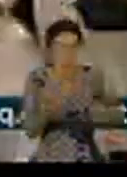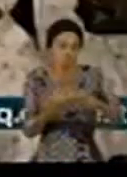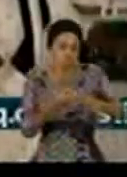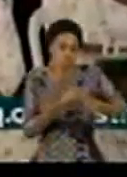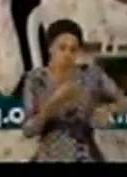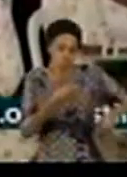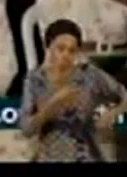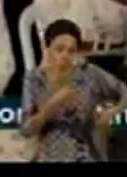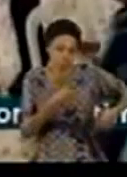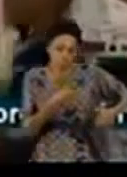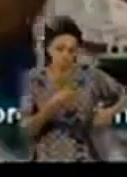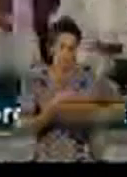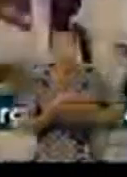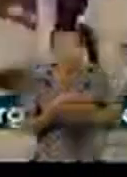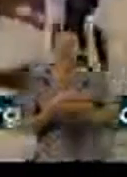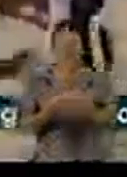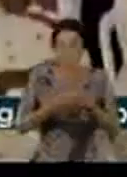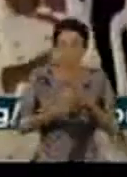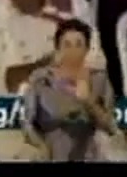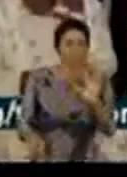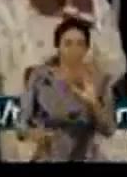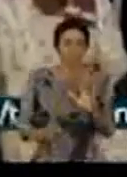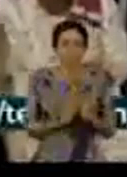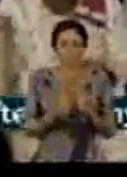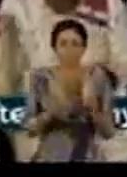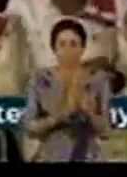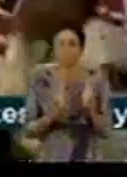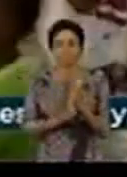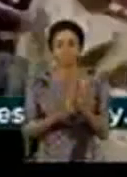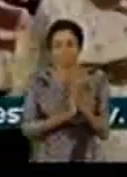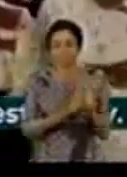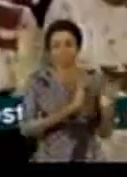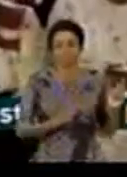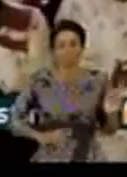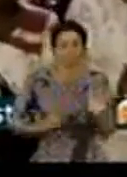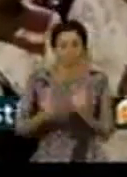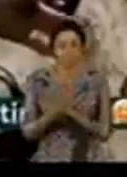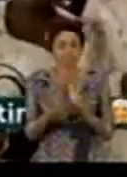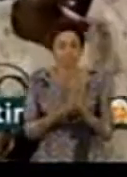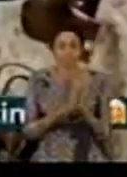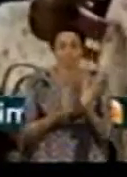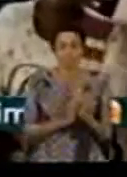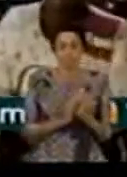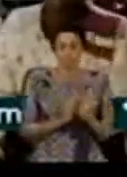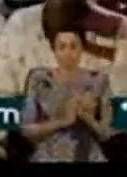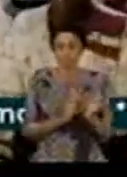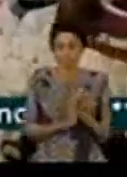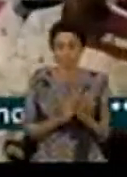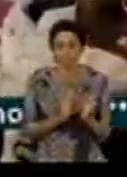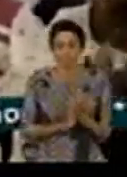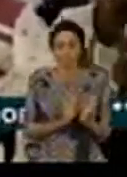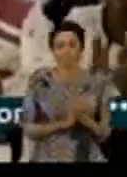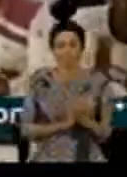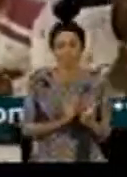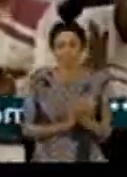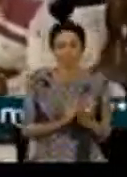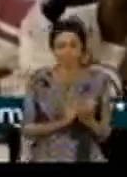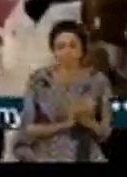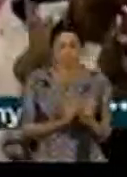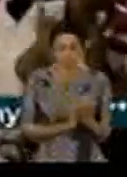pain is gone. Clap for Jesus. The way you are clapping, look local. I say clap, global clapping.